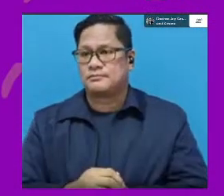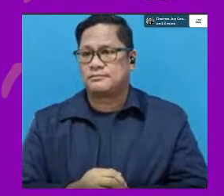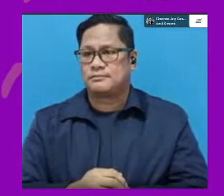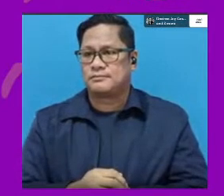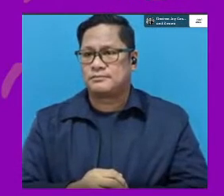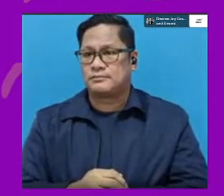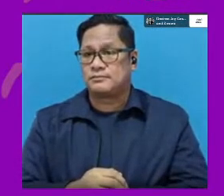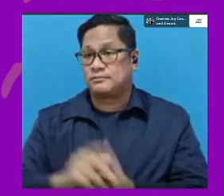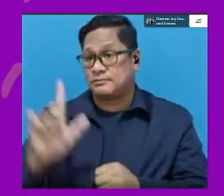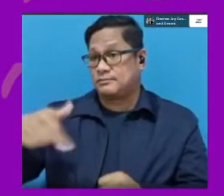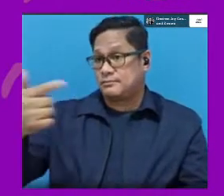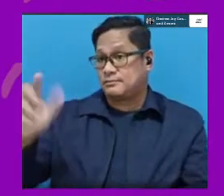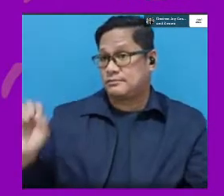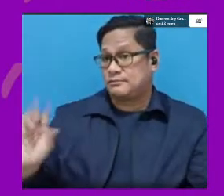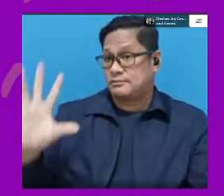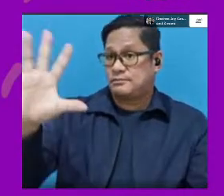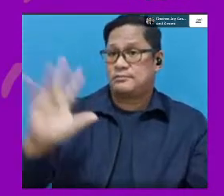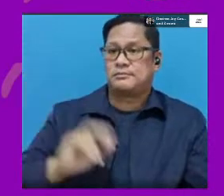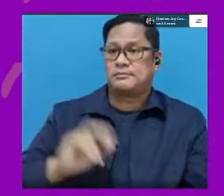Next slide, please.